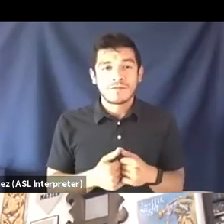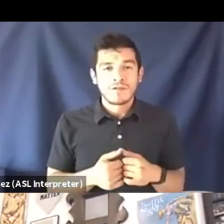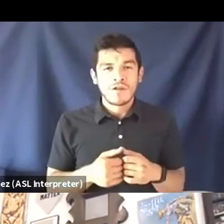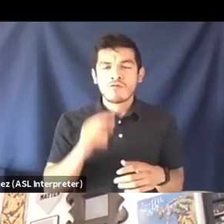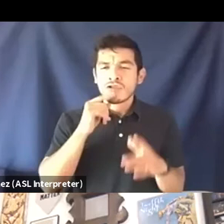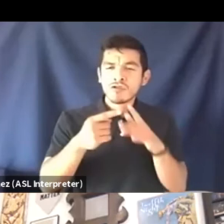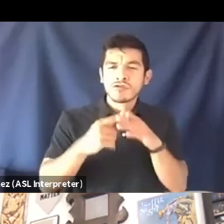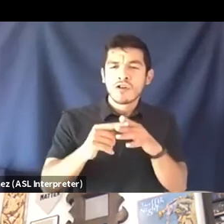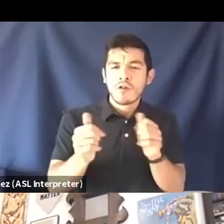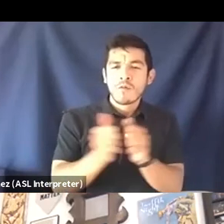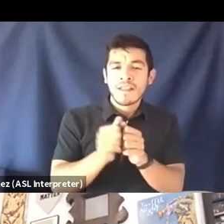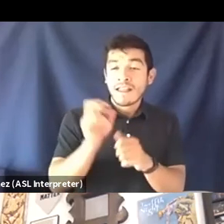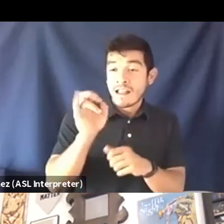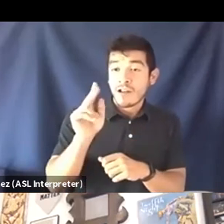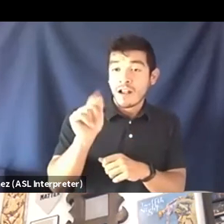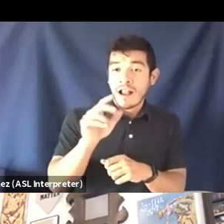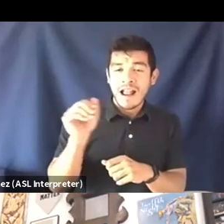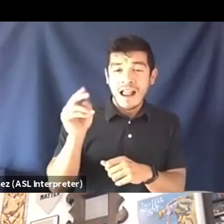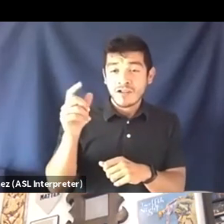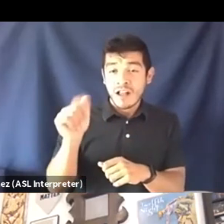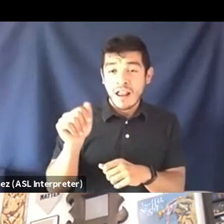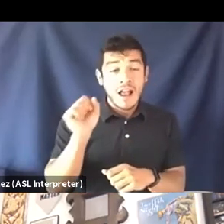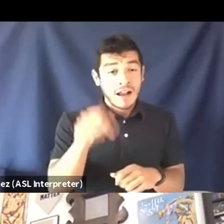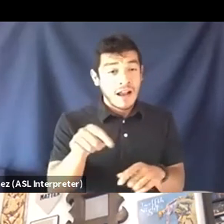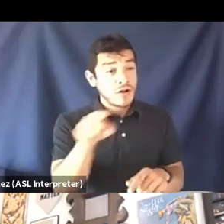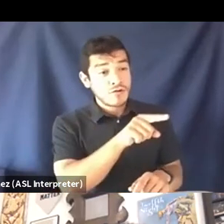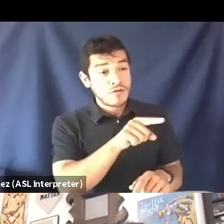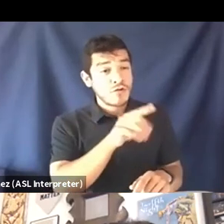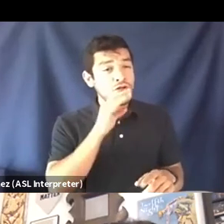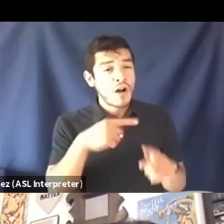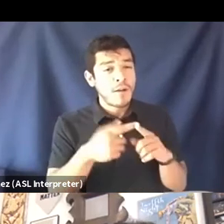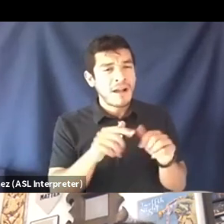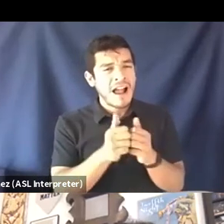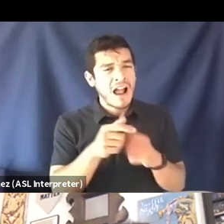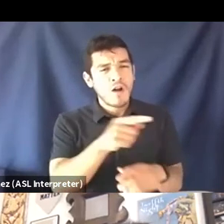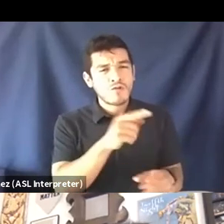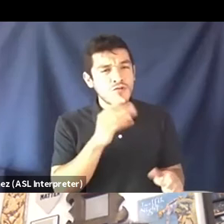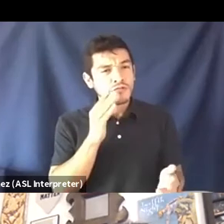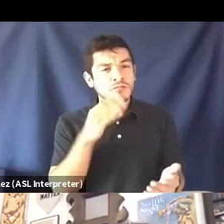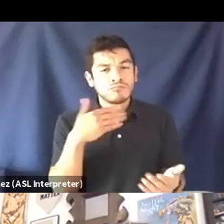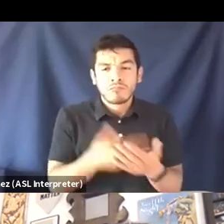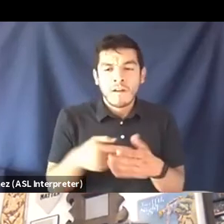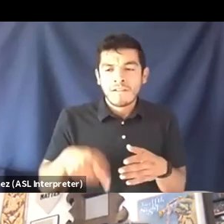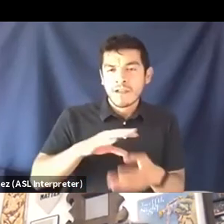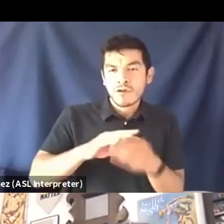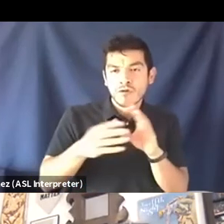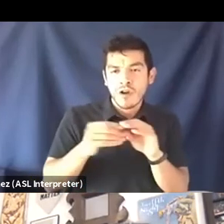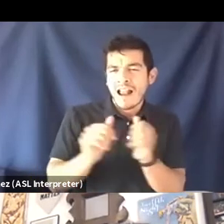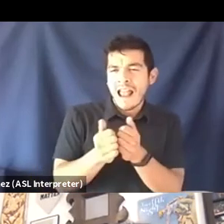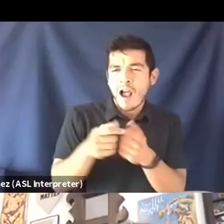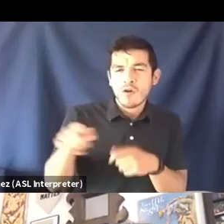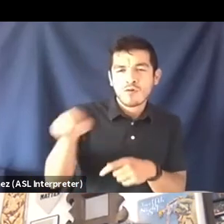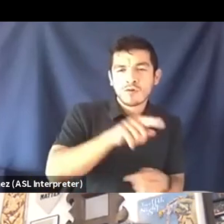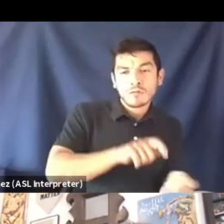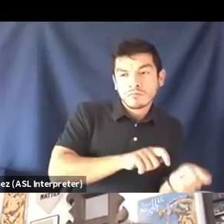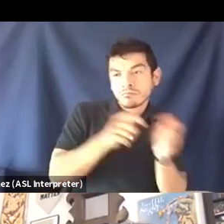with, you know, Erika and Angela, can you talk about how you came to this story and how that translated into